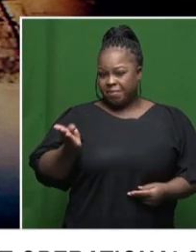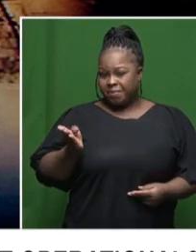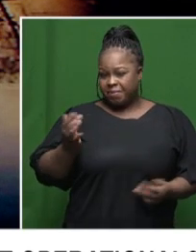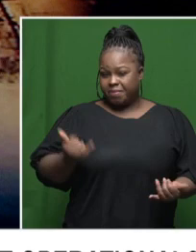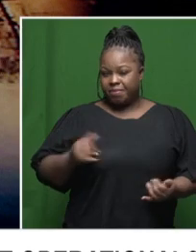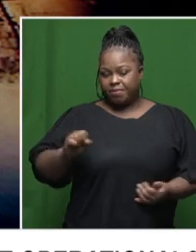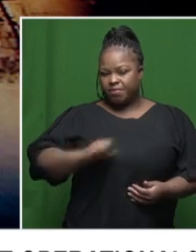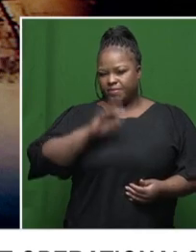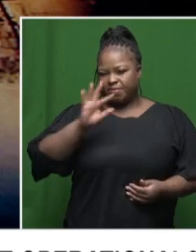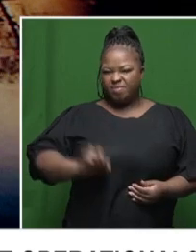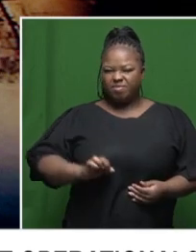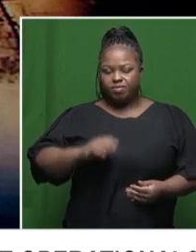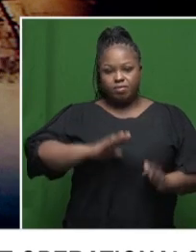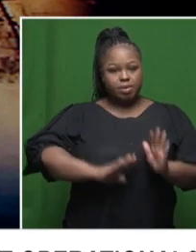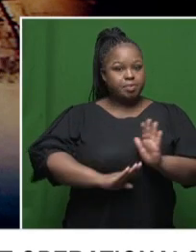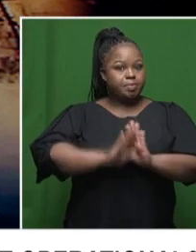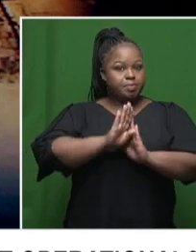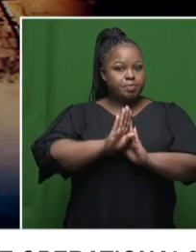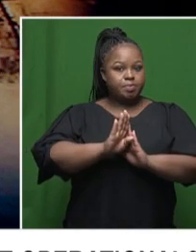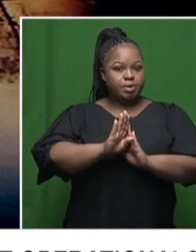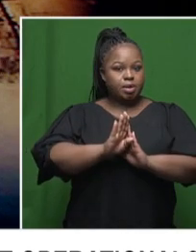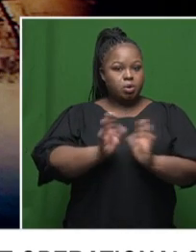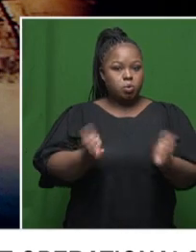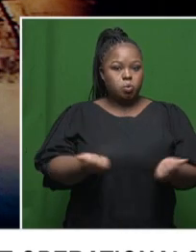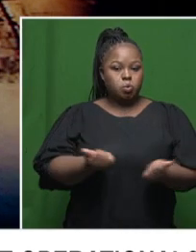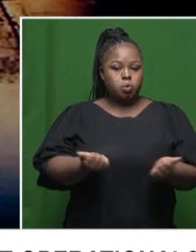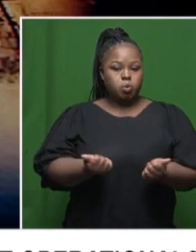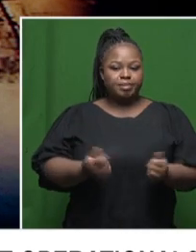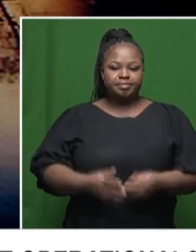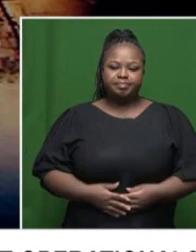in South Africa. So we saw quite a big jump over